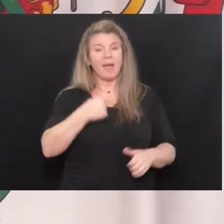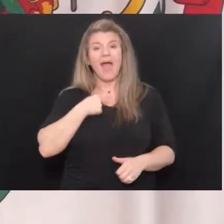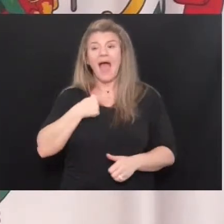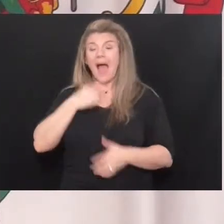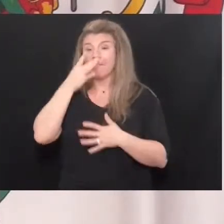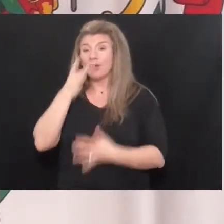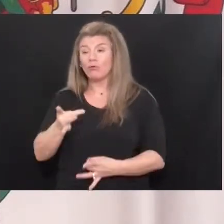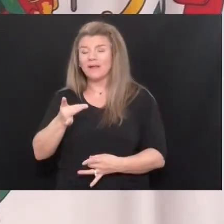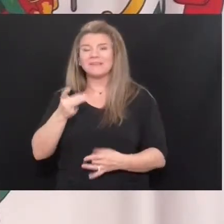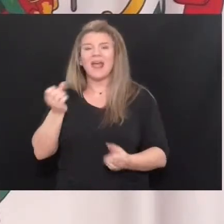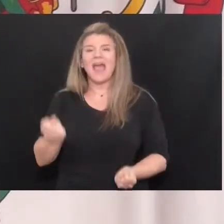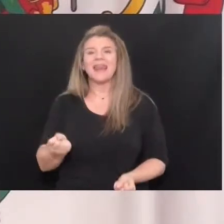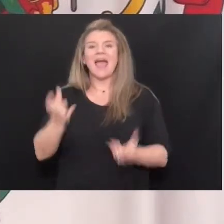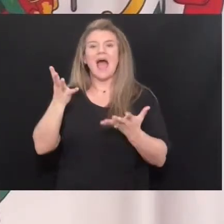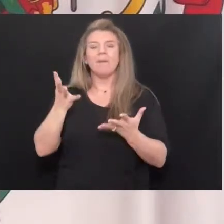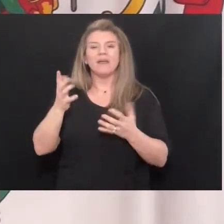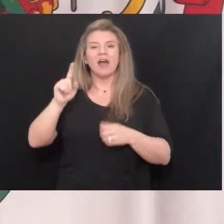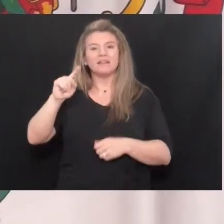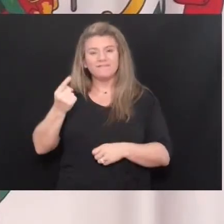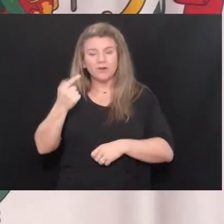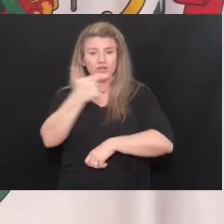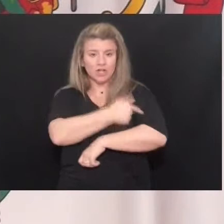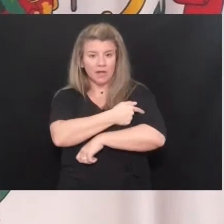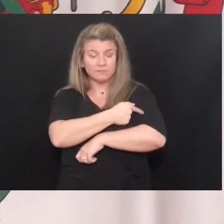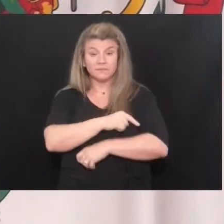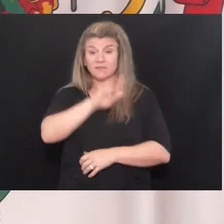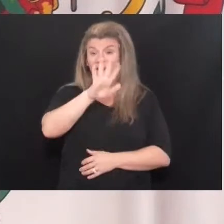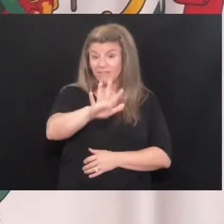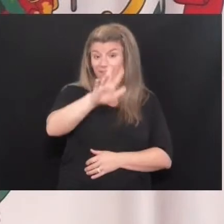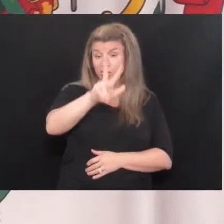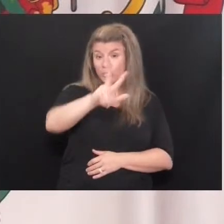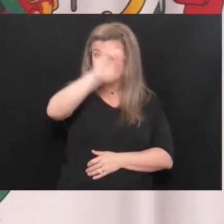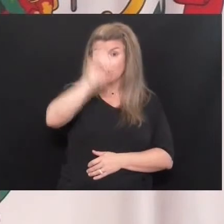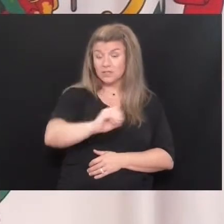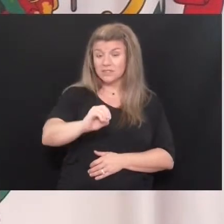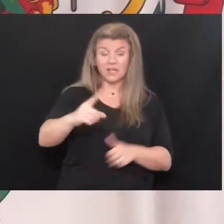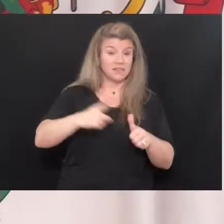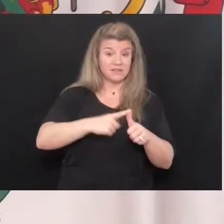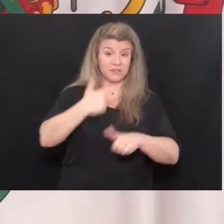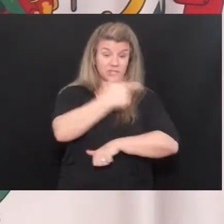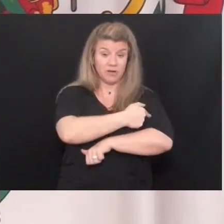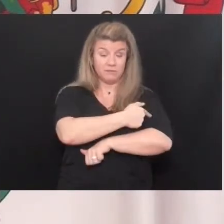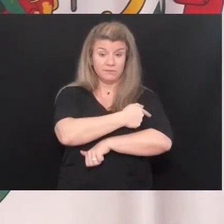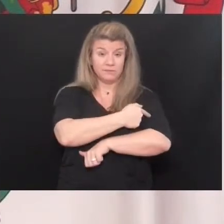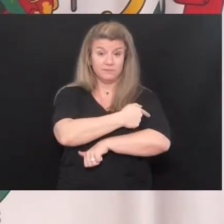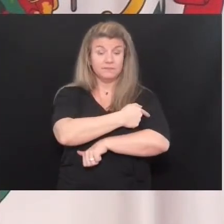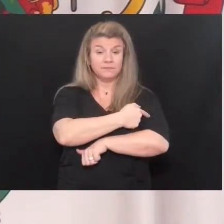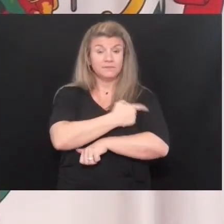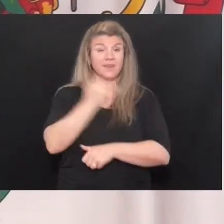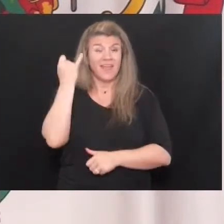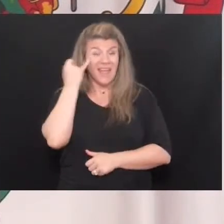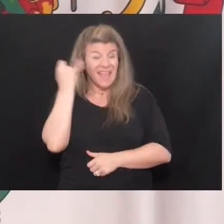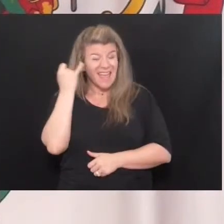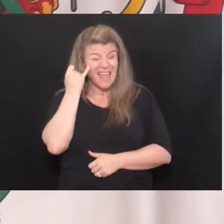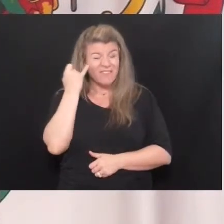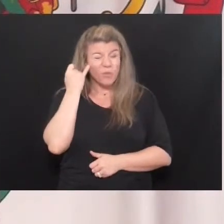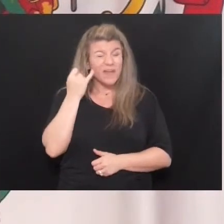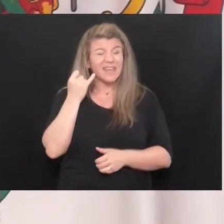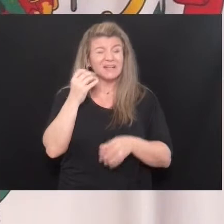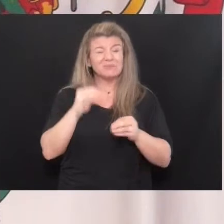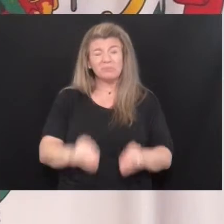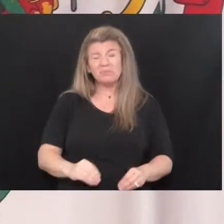have gotten the first shot. 53% of our people have gotten the first shot. If we can get this level to